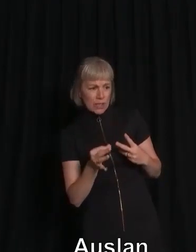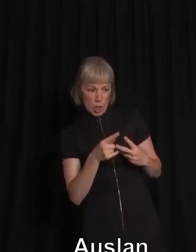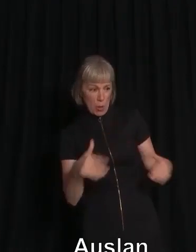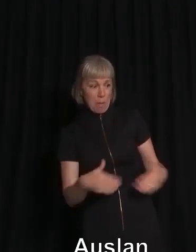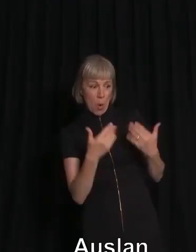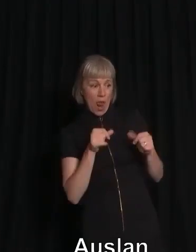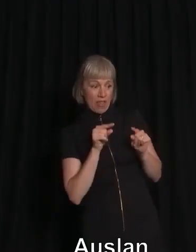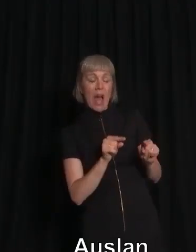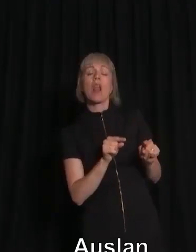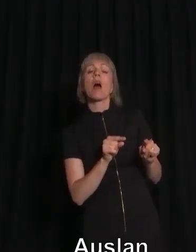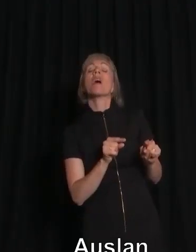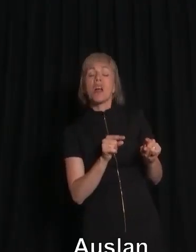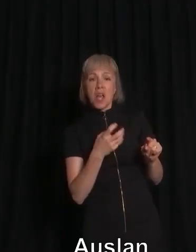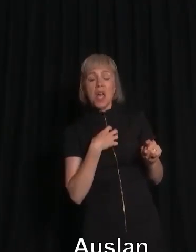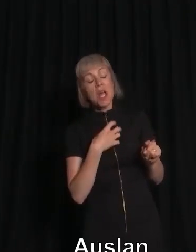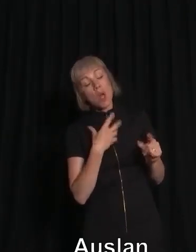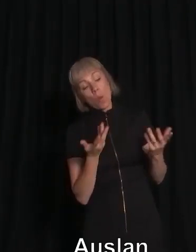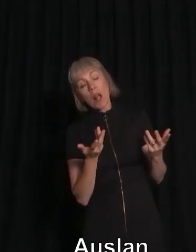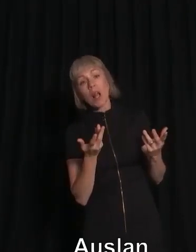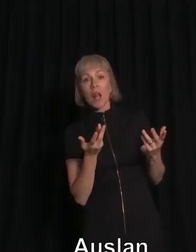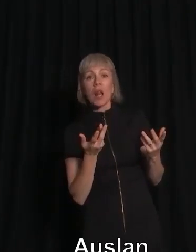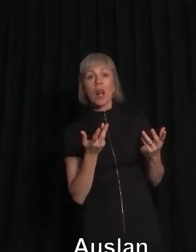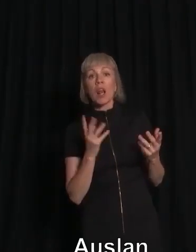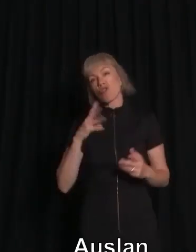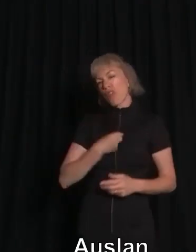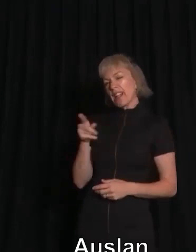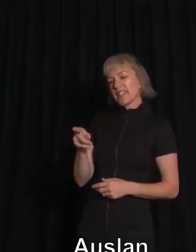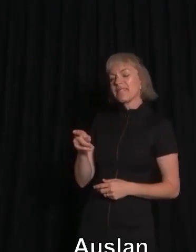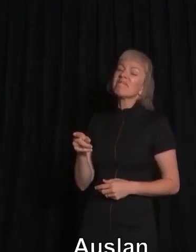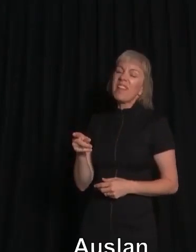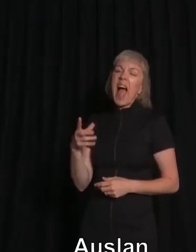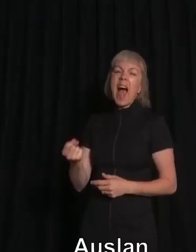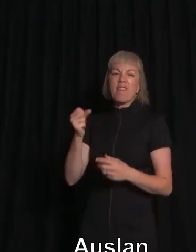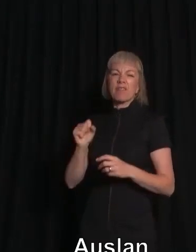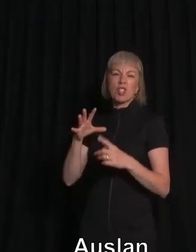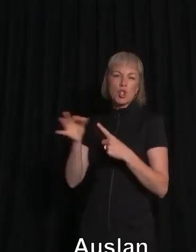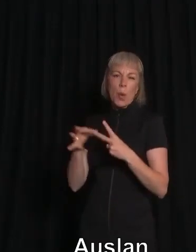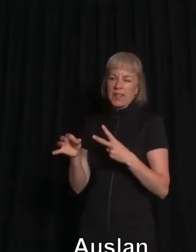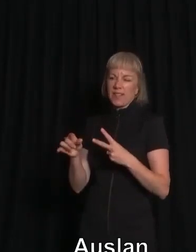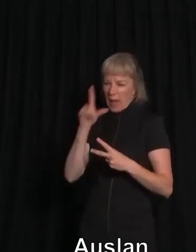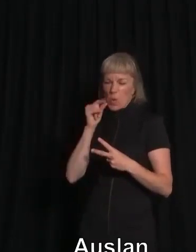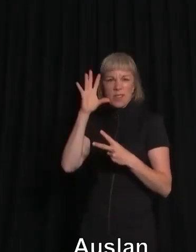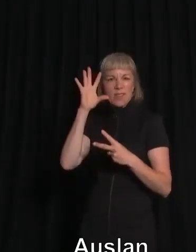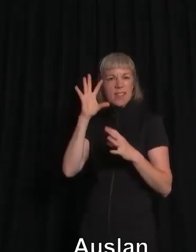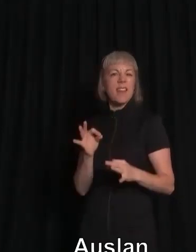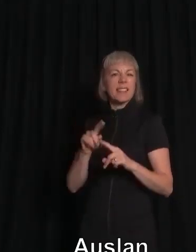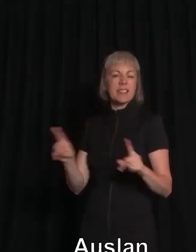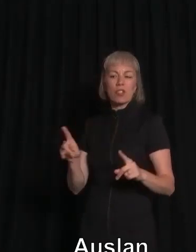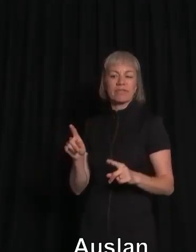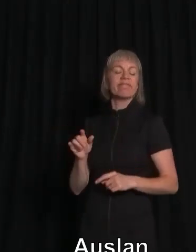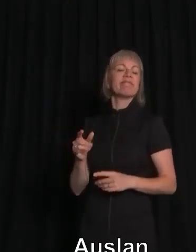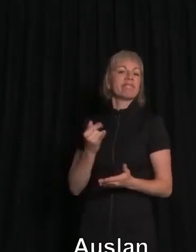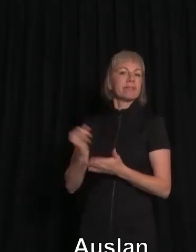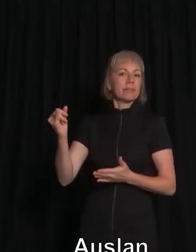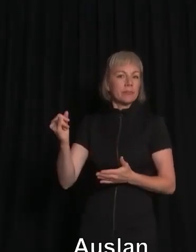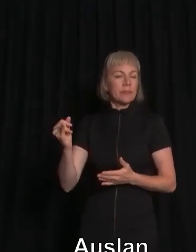like this. And they would say, oh, well, a trans person had a choice, which we know it's not a choice. And that's a bit of the problems that